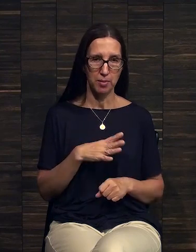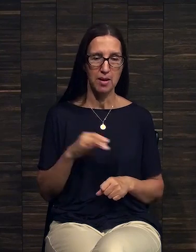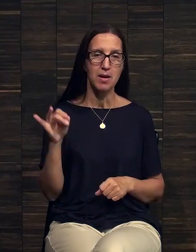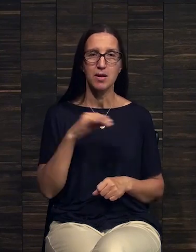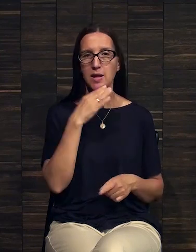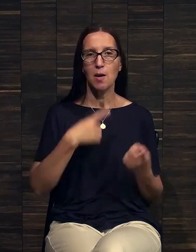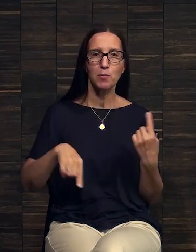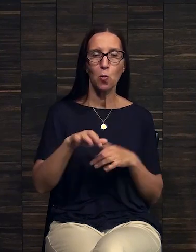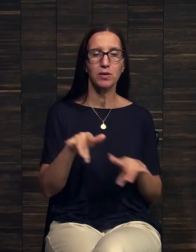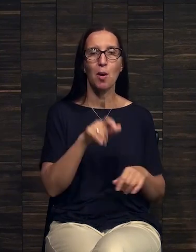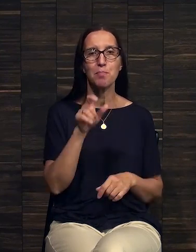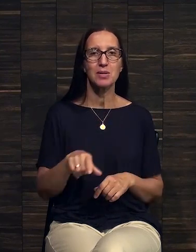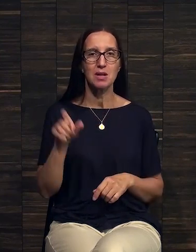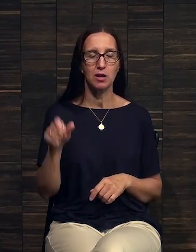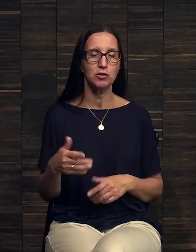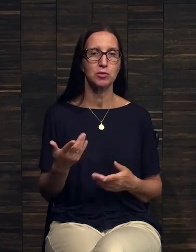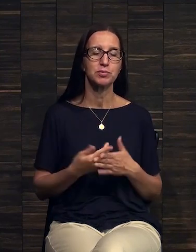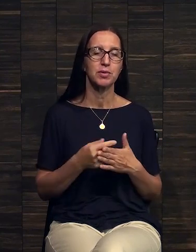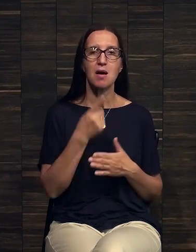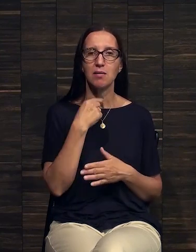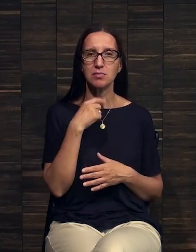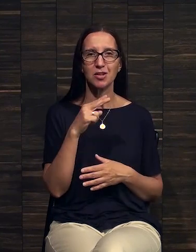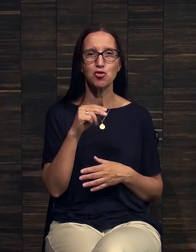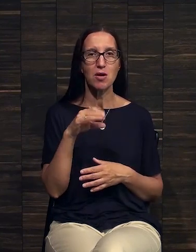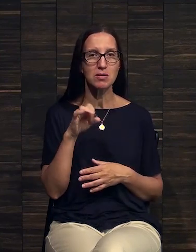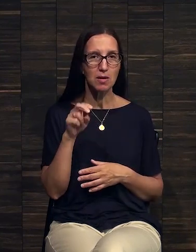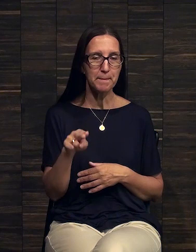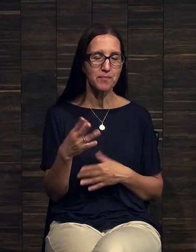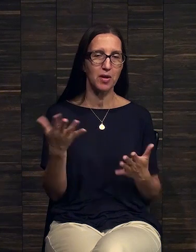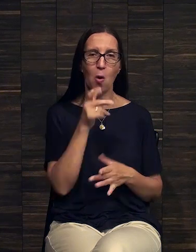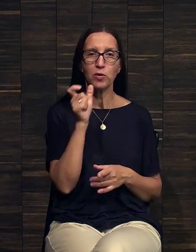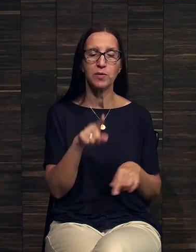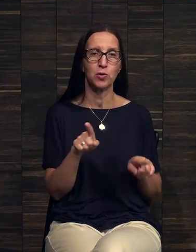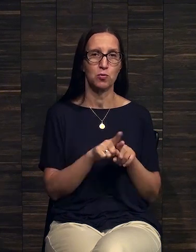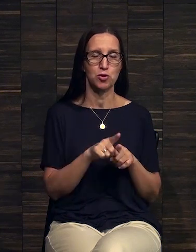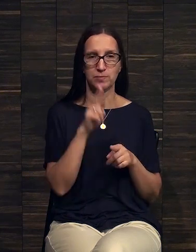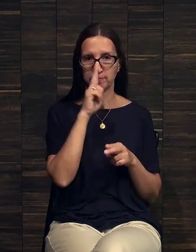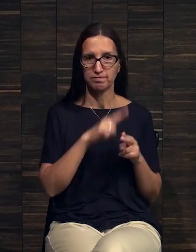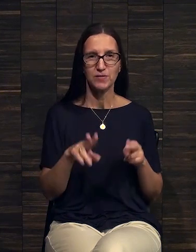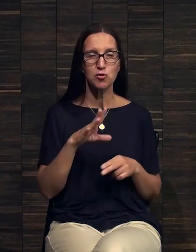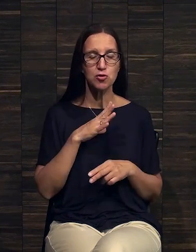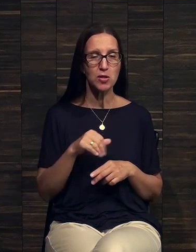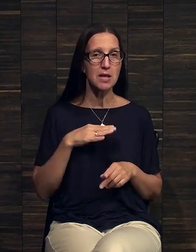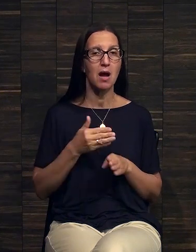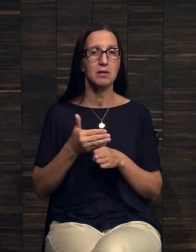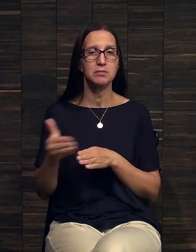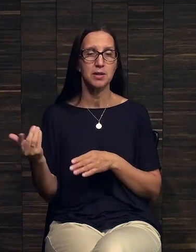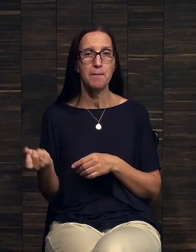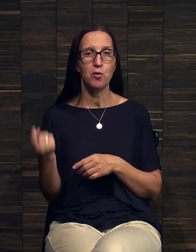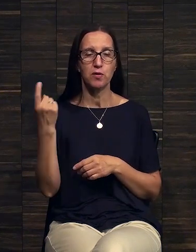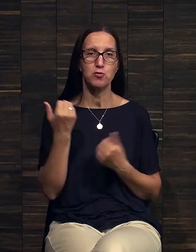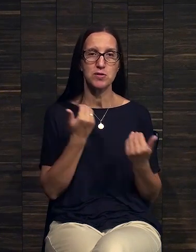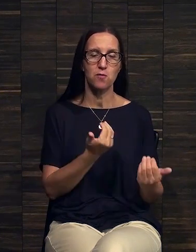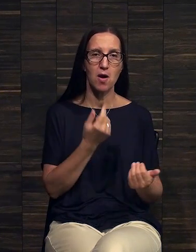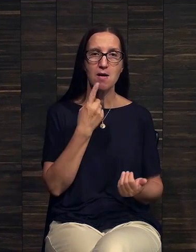And once this code was in place, and like Red Skull disappeared from comics, many